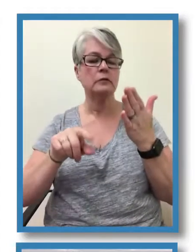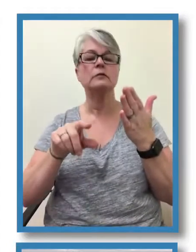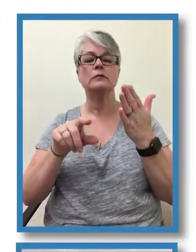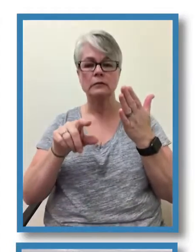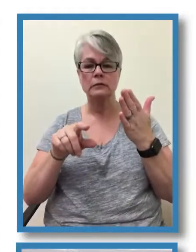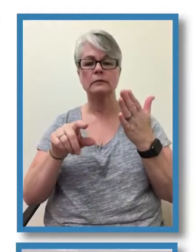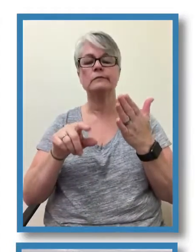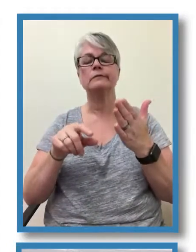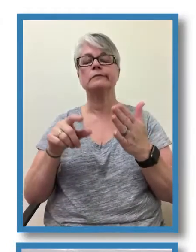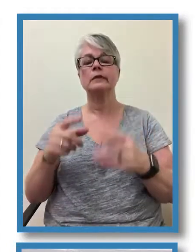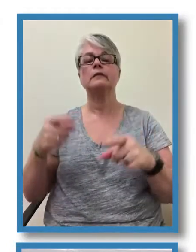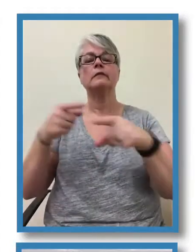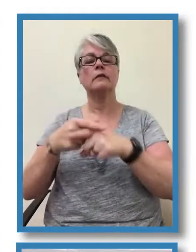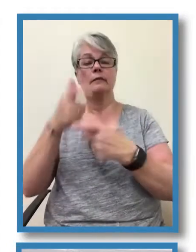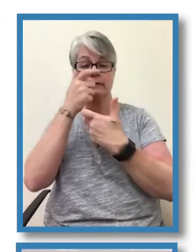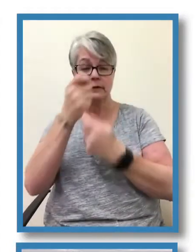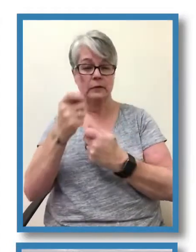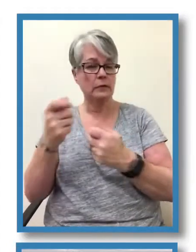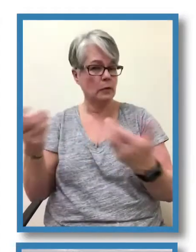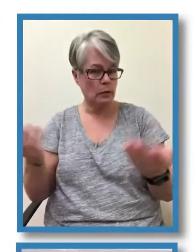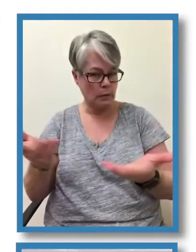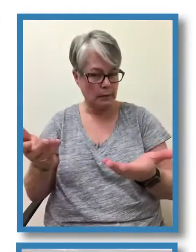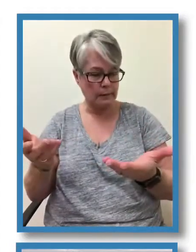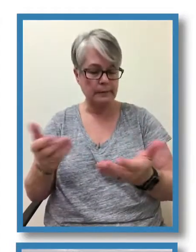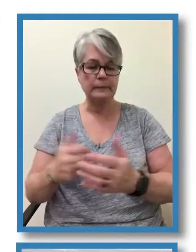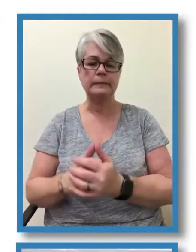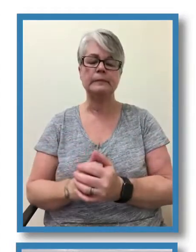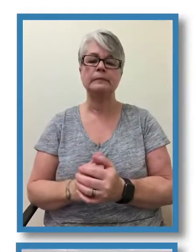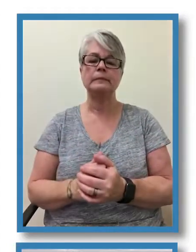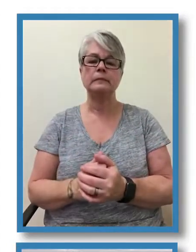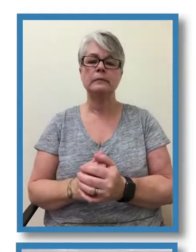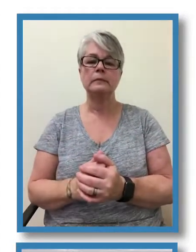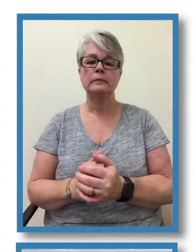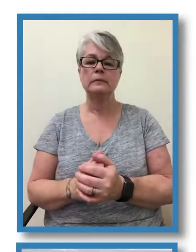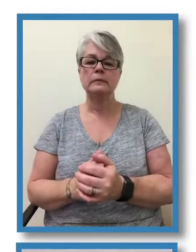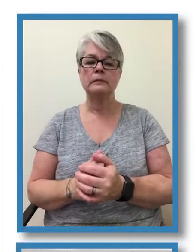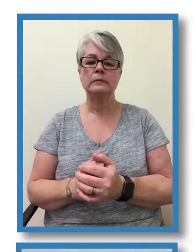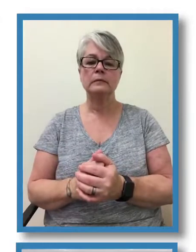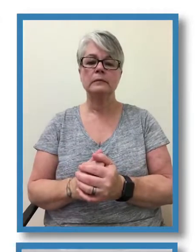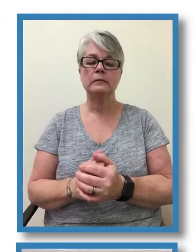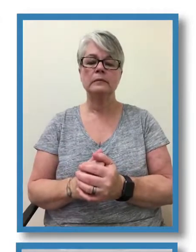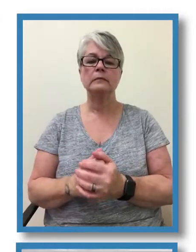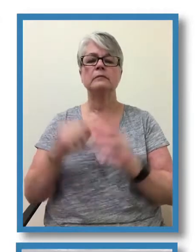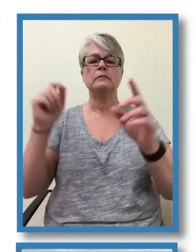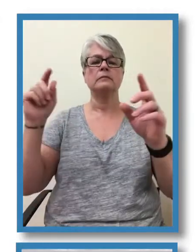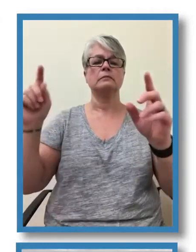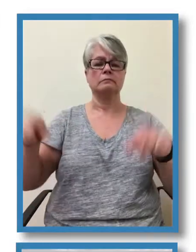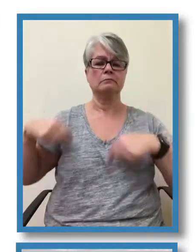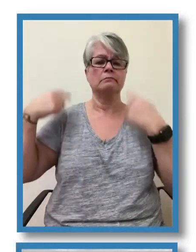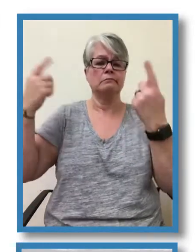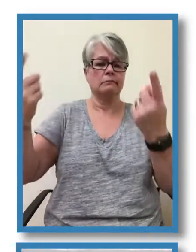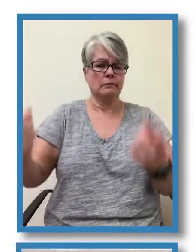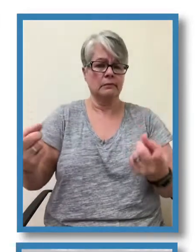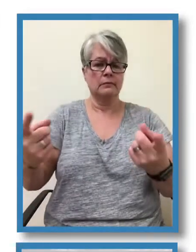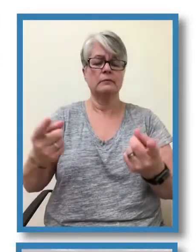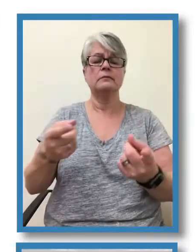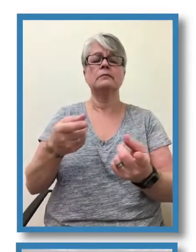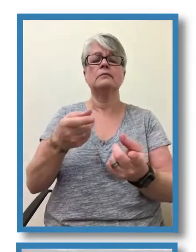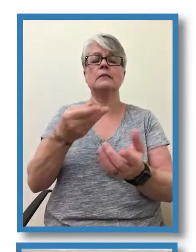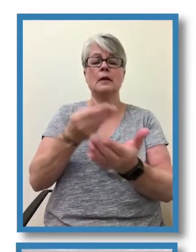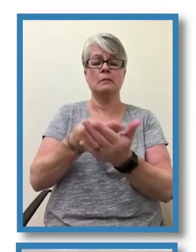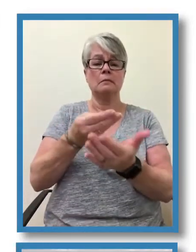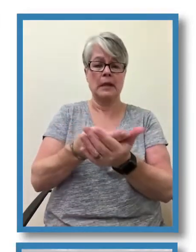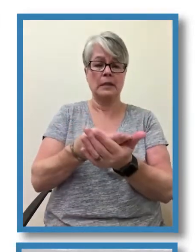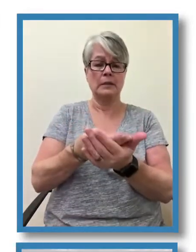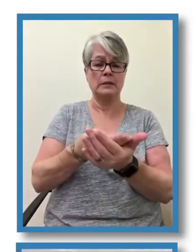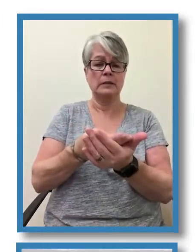through the CIHR, the Canadian Institute of Health, the National Institutes of Health, the Alzheimer's Society of Canada, Physician Services